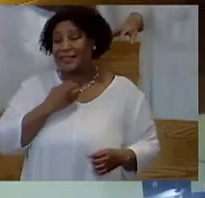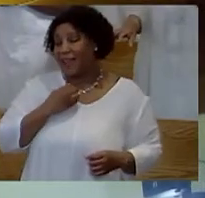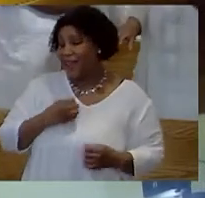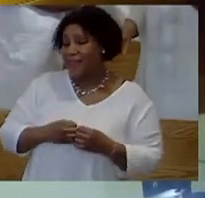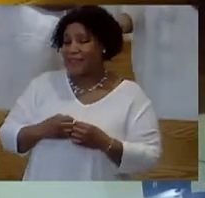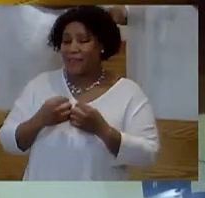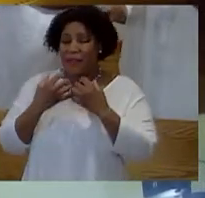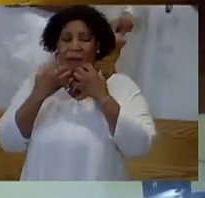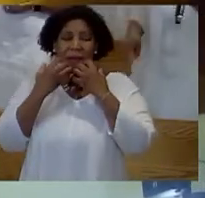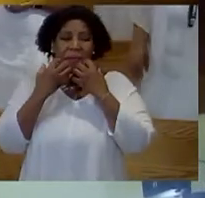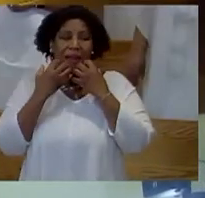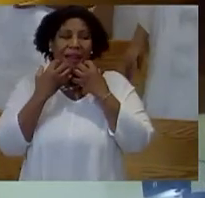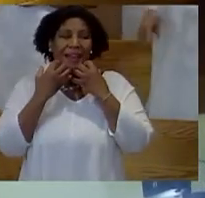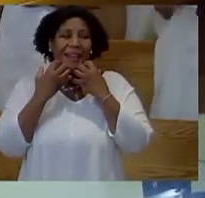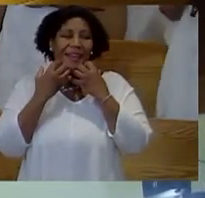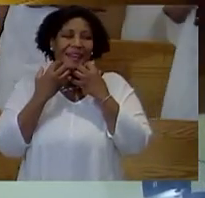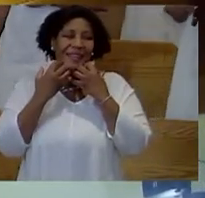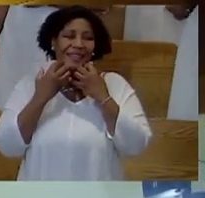Precious.